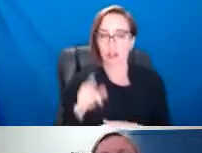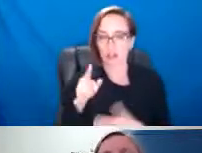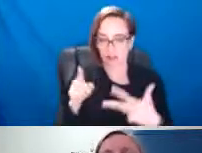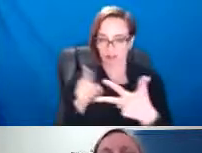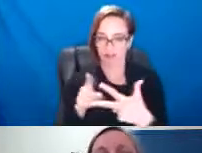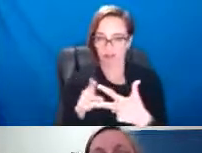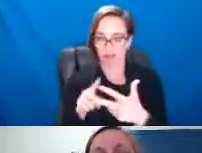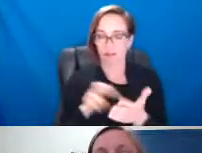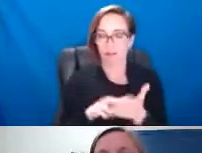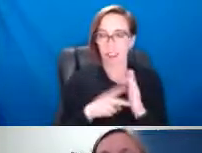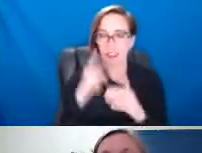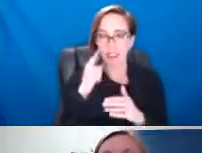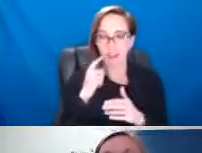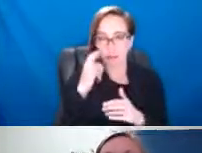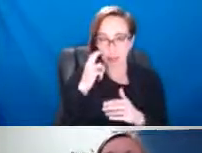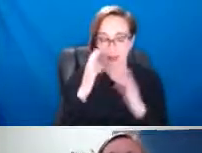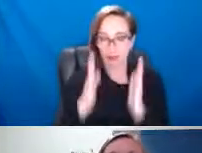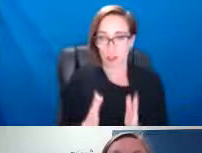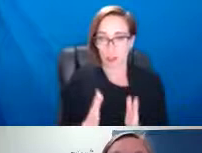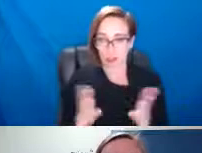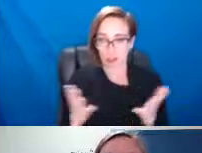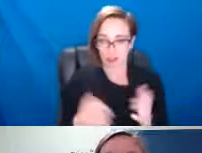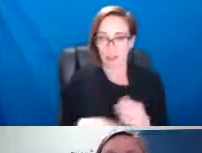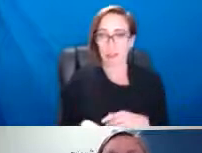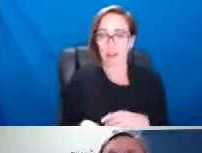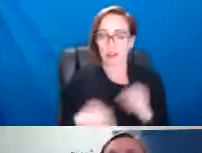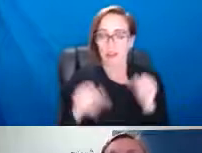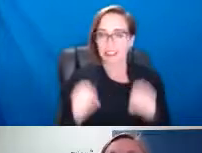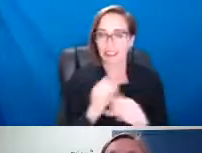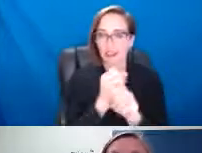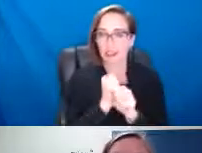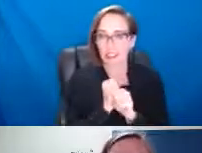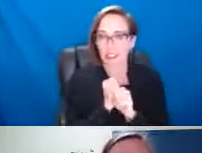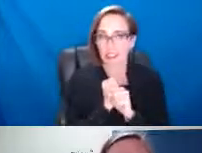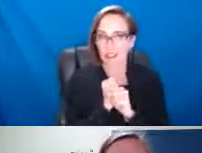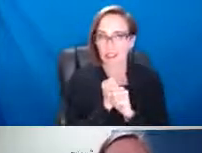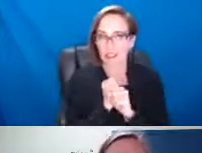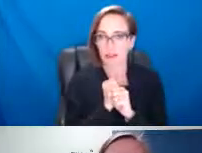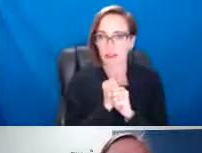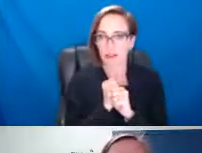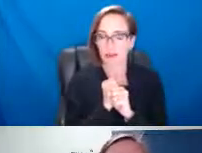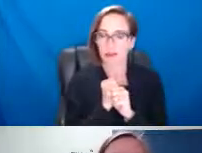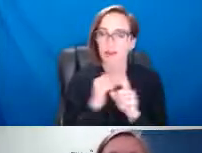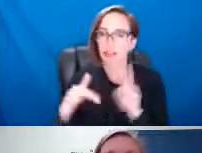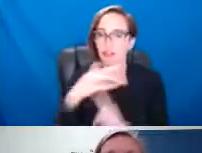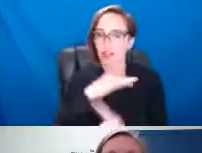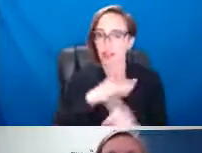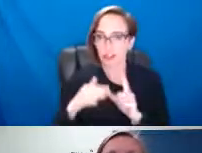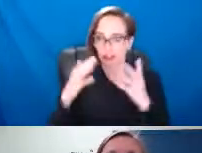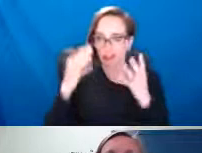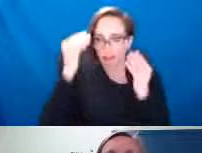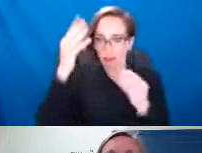the individual who is deafblind to receive incidental information,